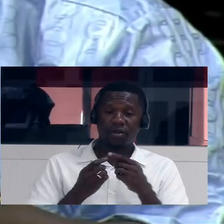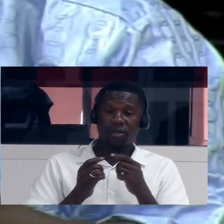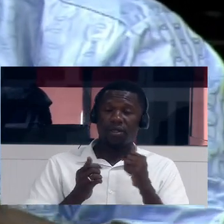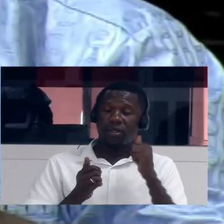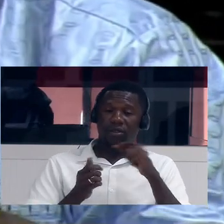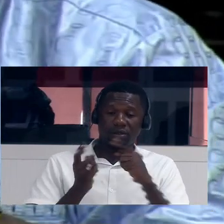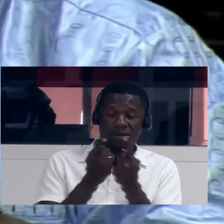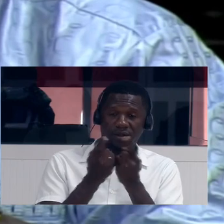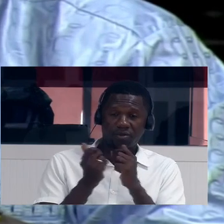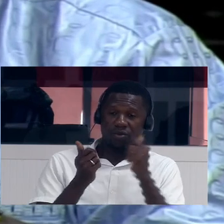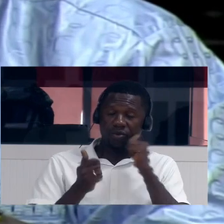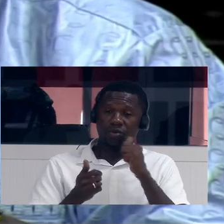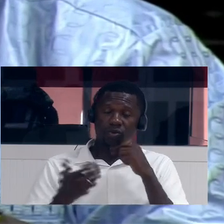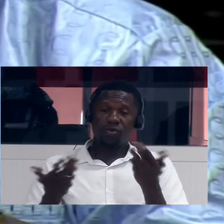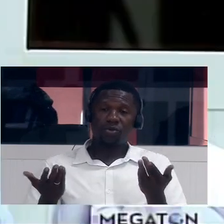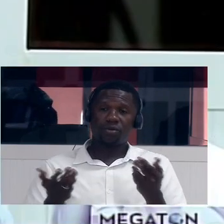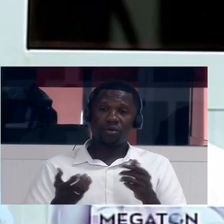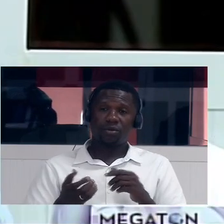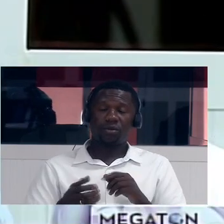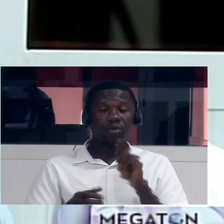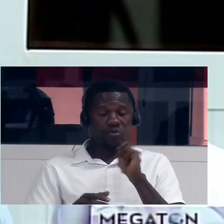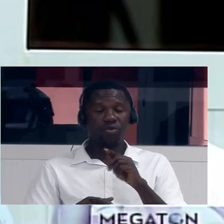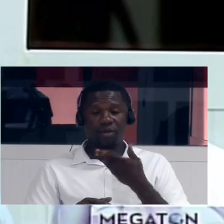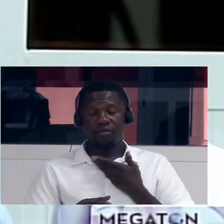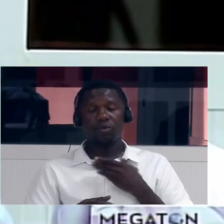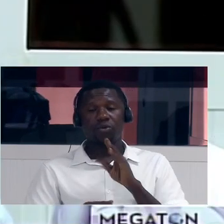was used? It should have been done.